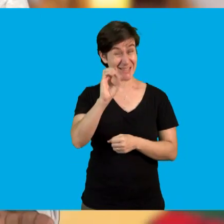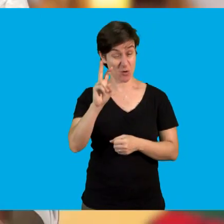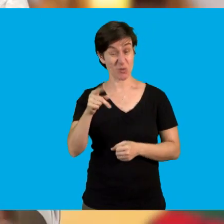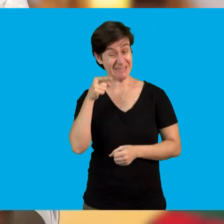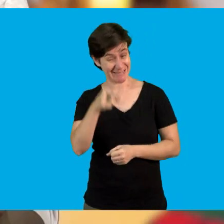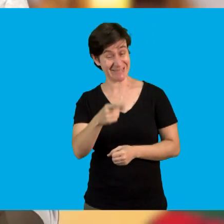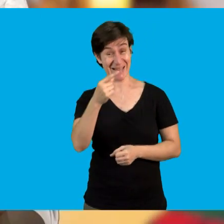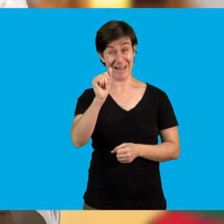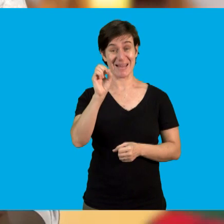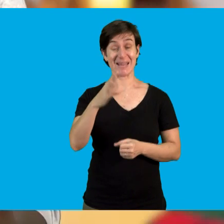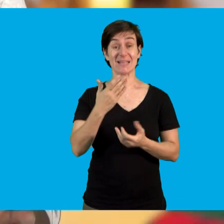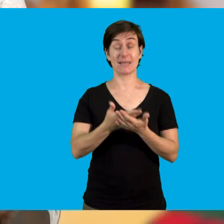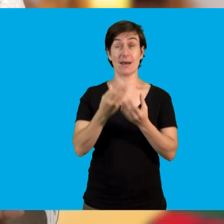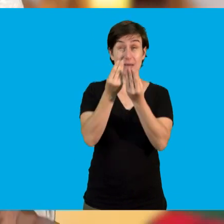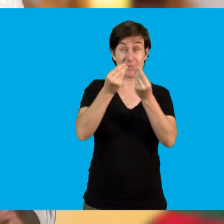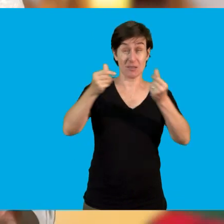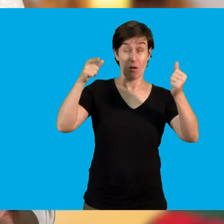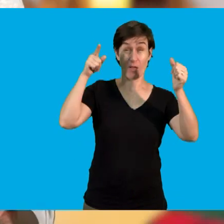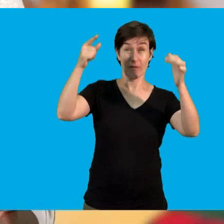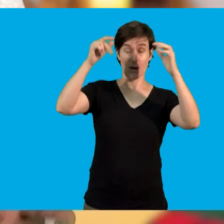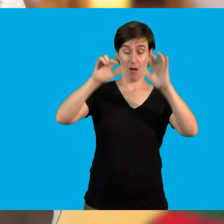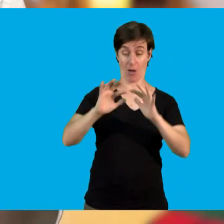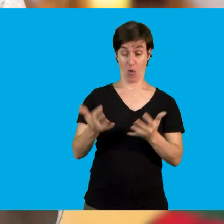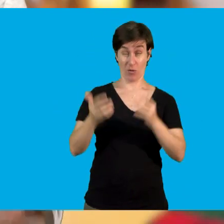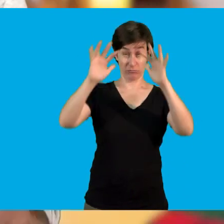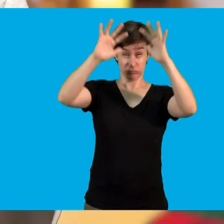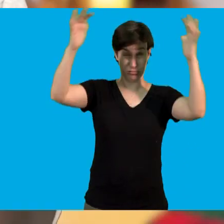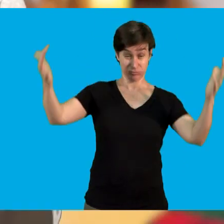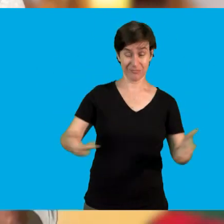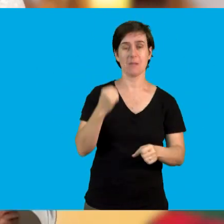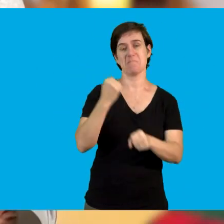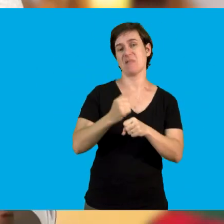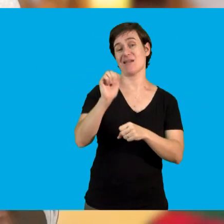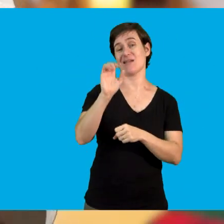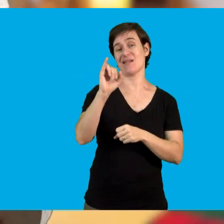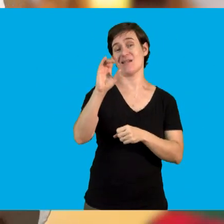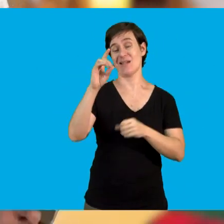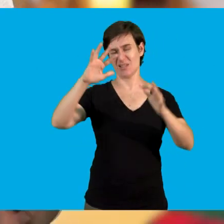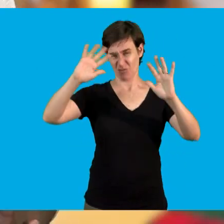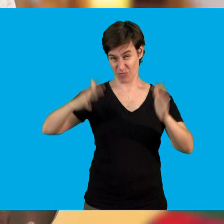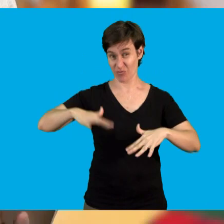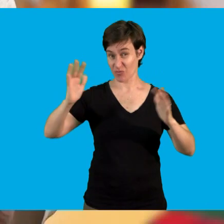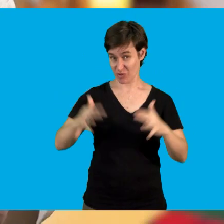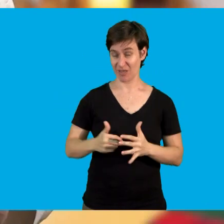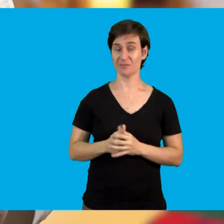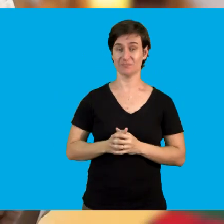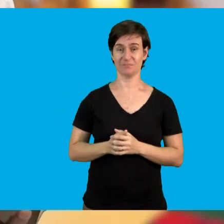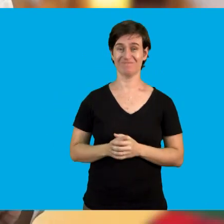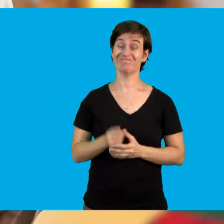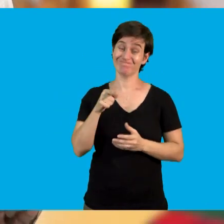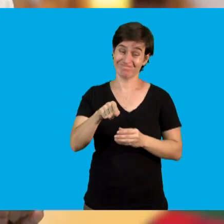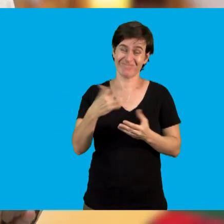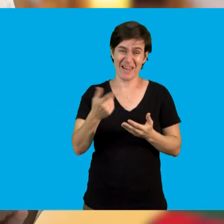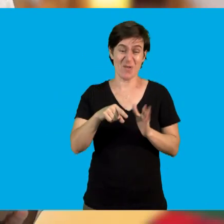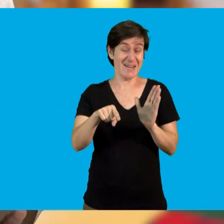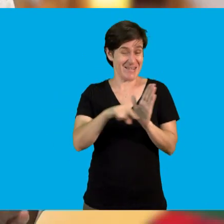another gas that can also dissolve in the atmosphere to produce the acid rain. When it rains, we can have the acid rain.